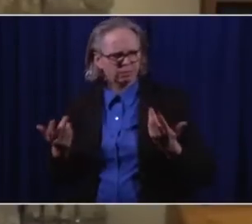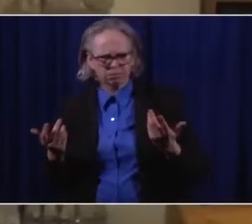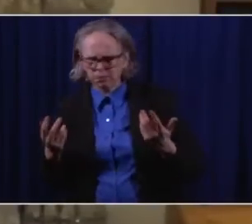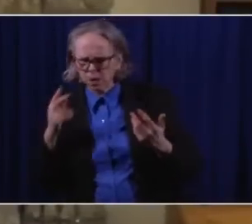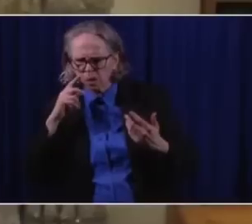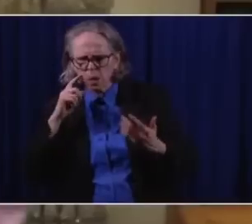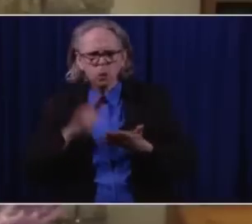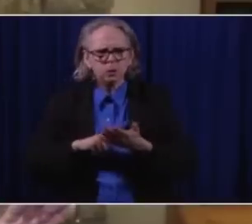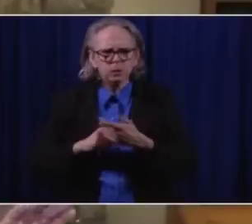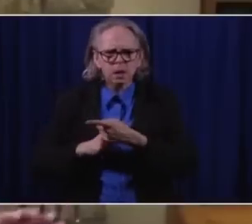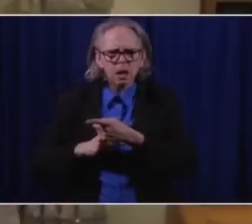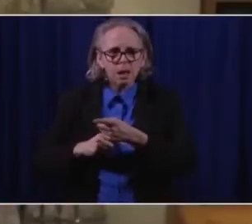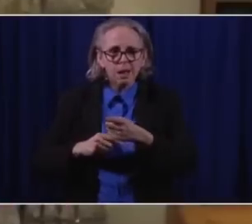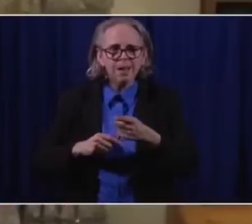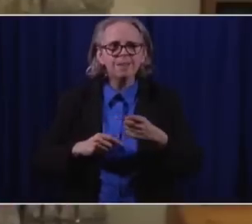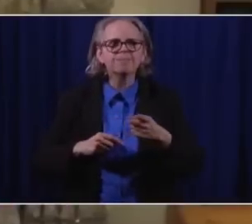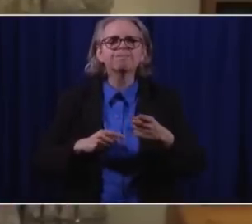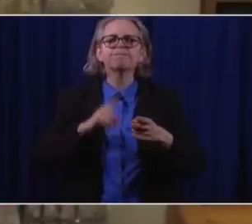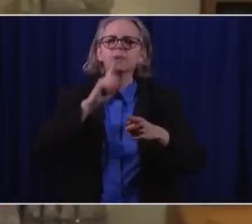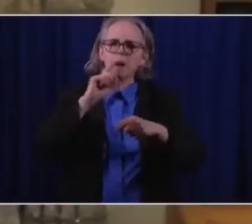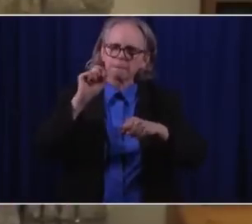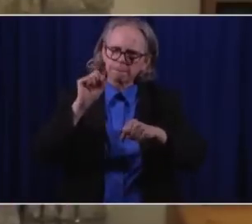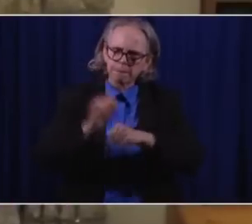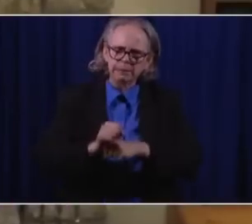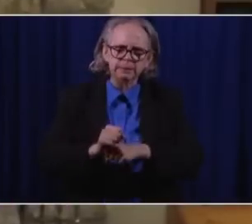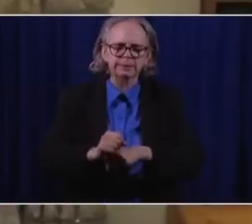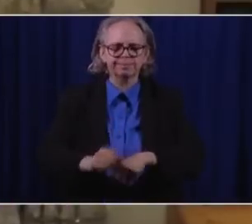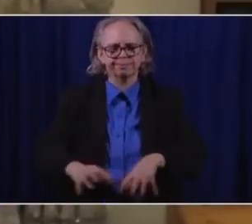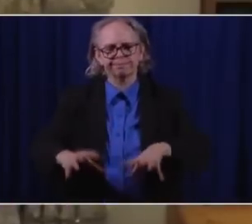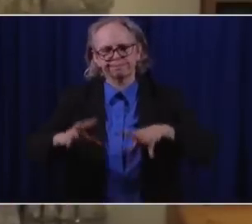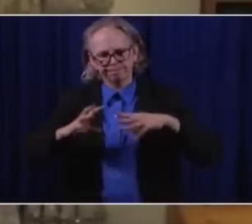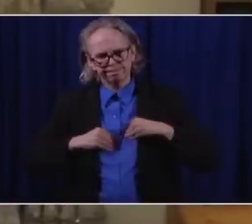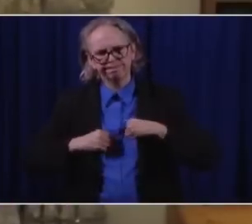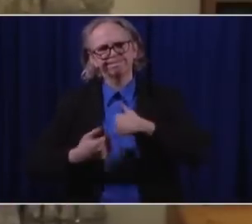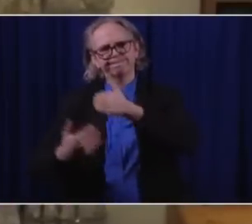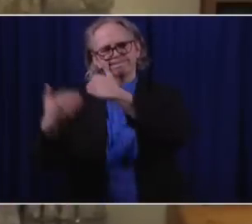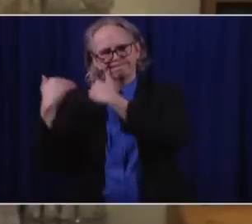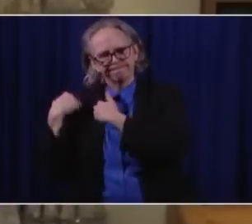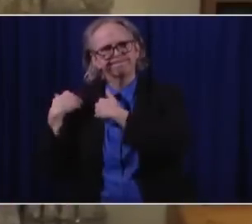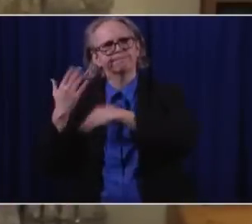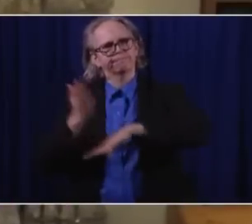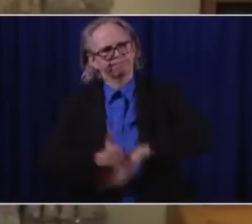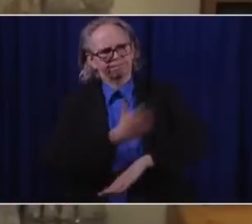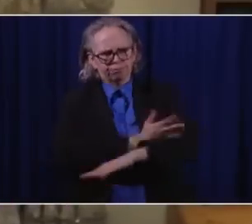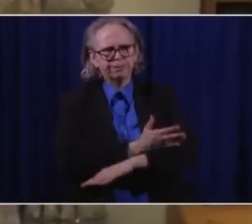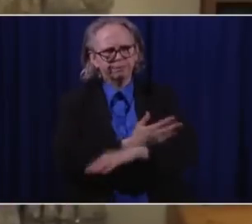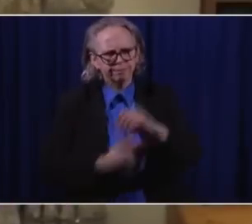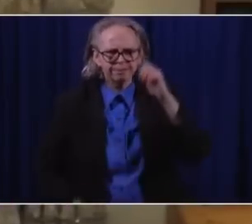to protect the workers there and to protect customers, we've seen a significant increase.